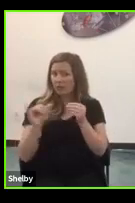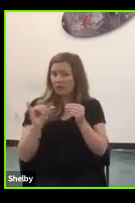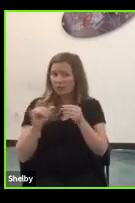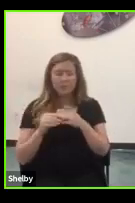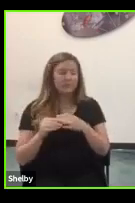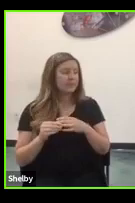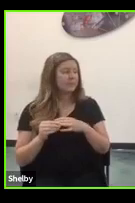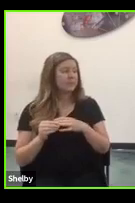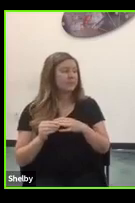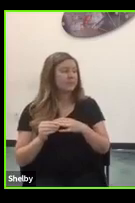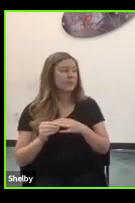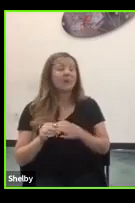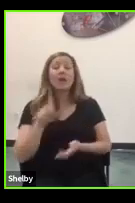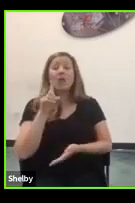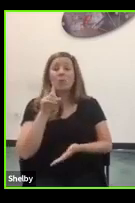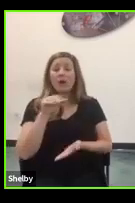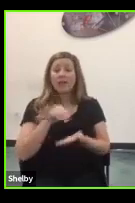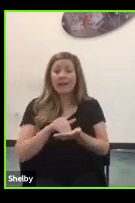So